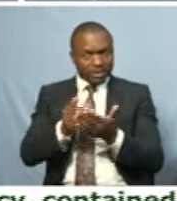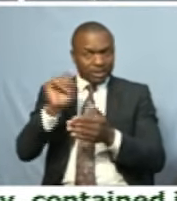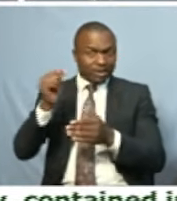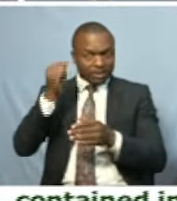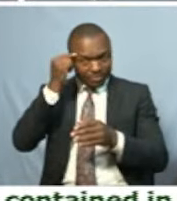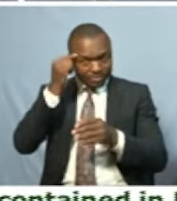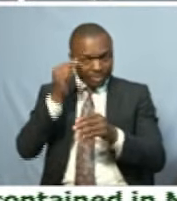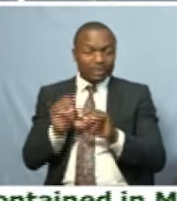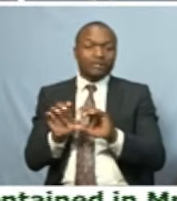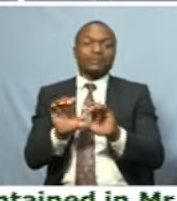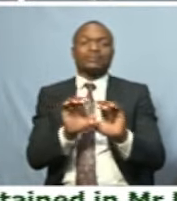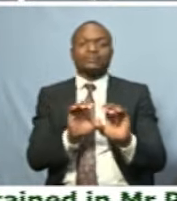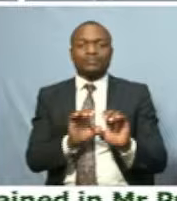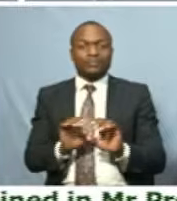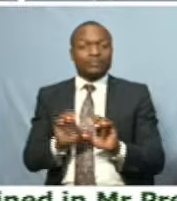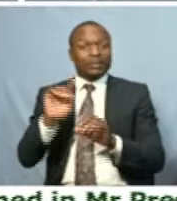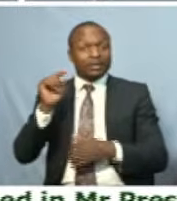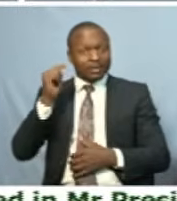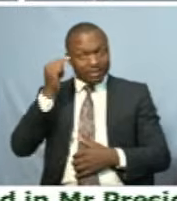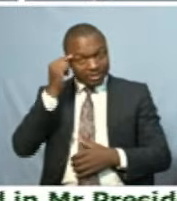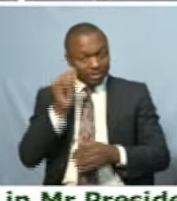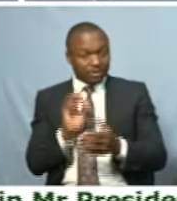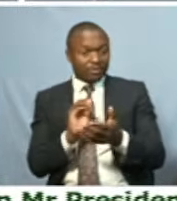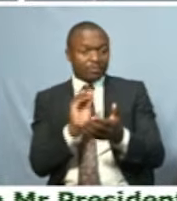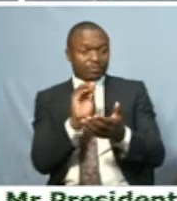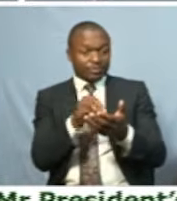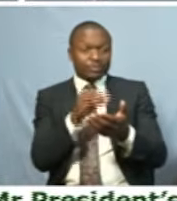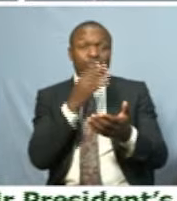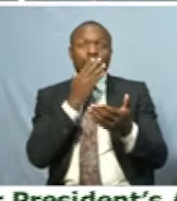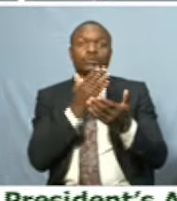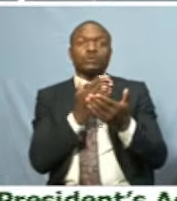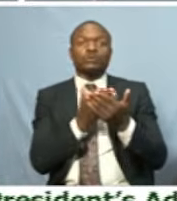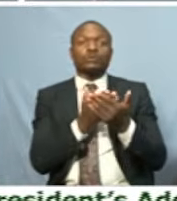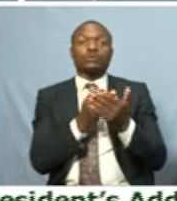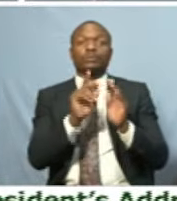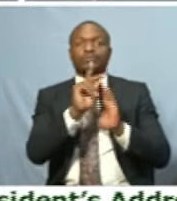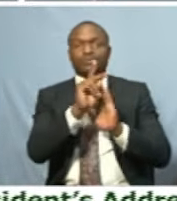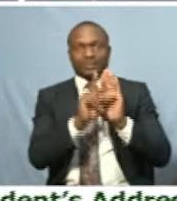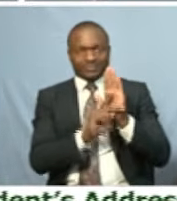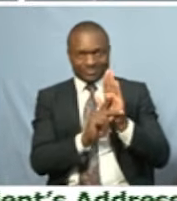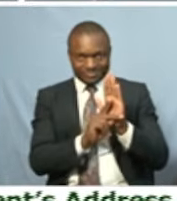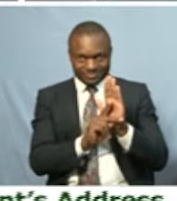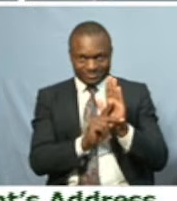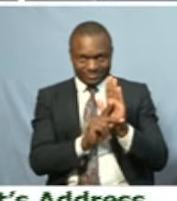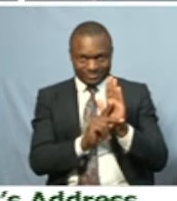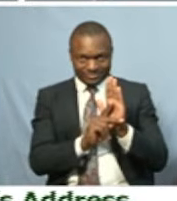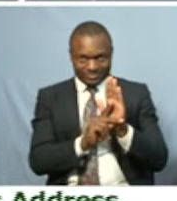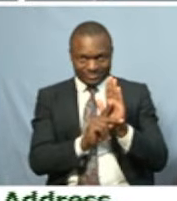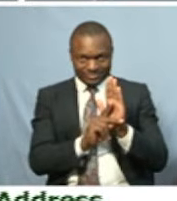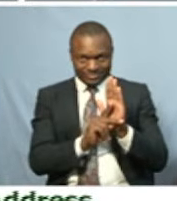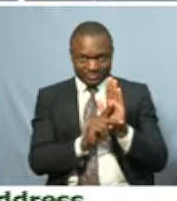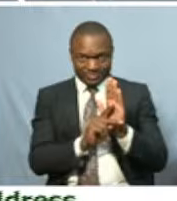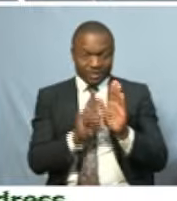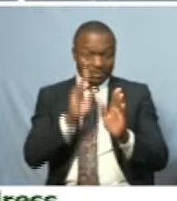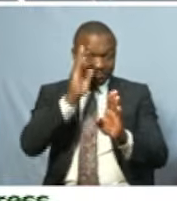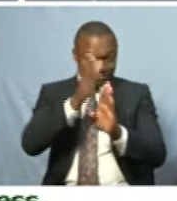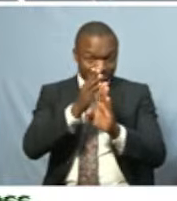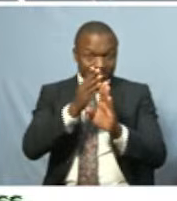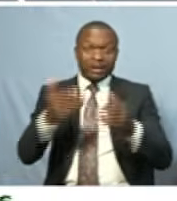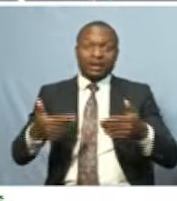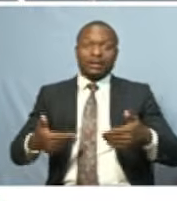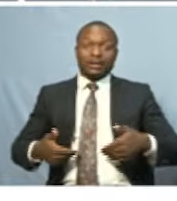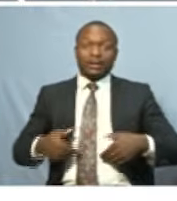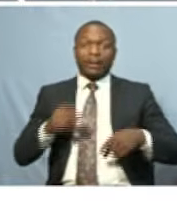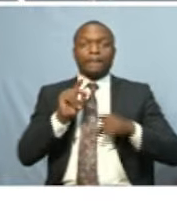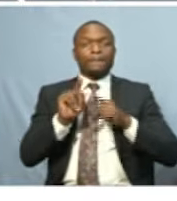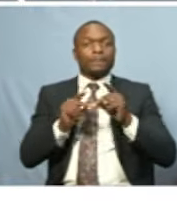doing. The government has put up very good policies, especially which are tilted towards the young people. talk